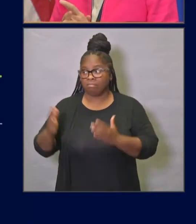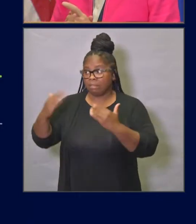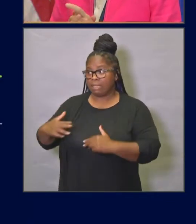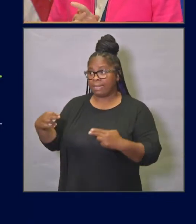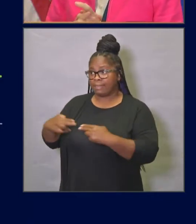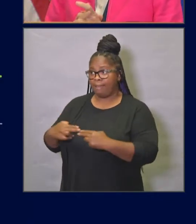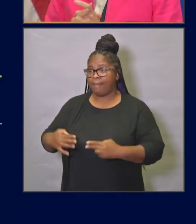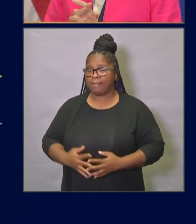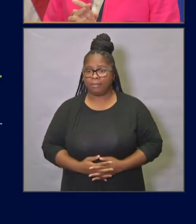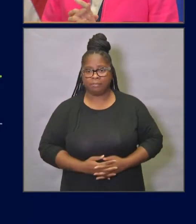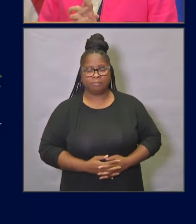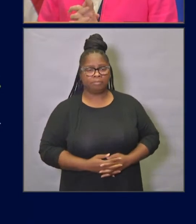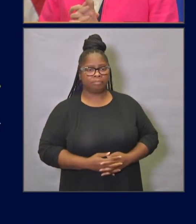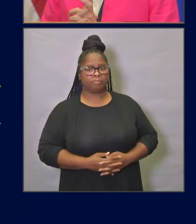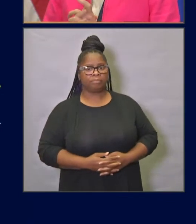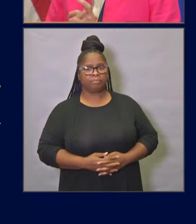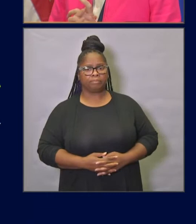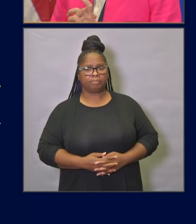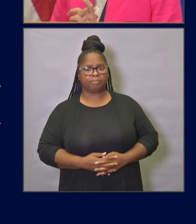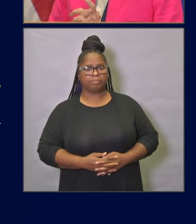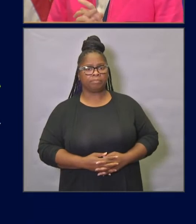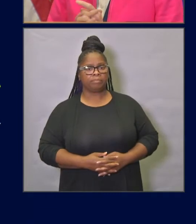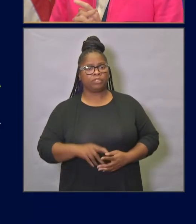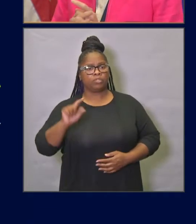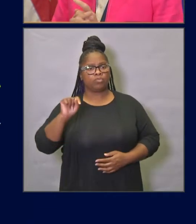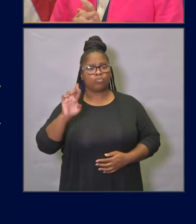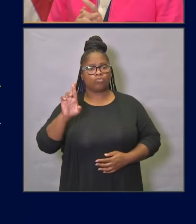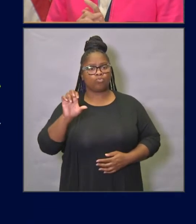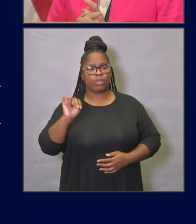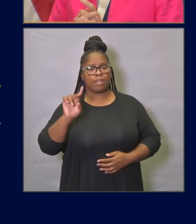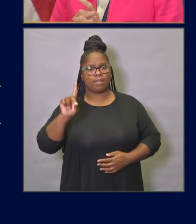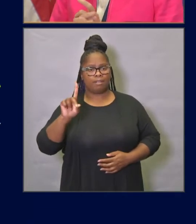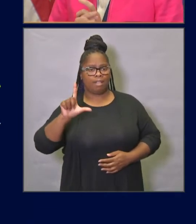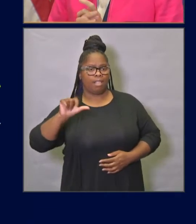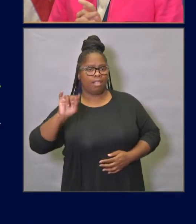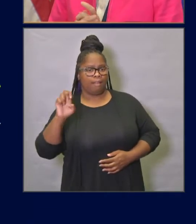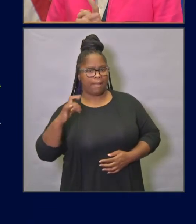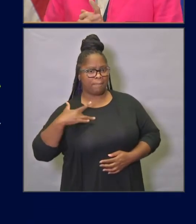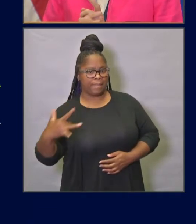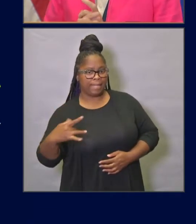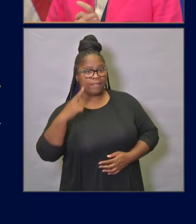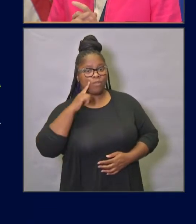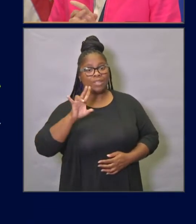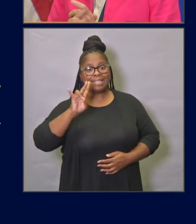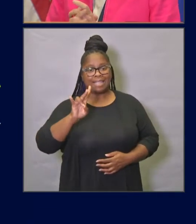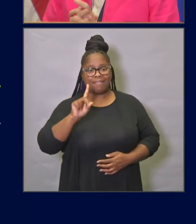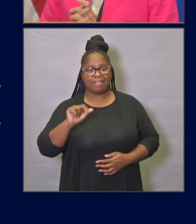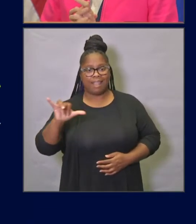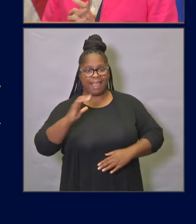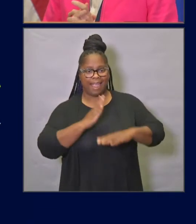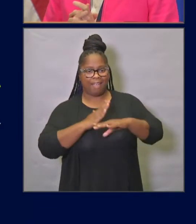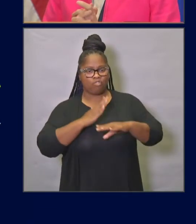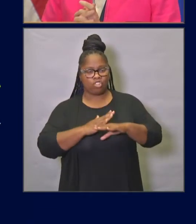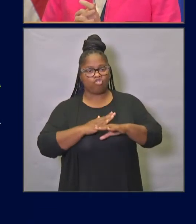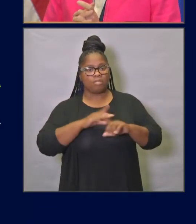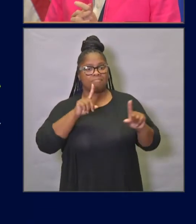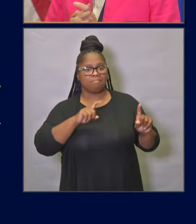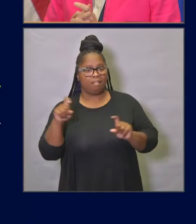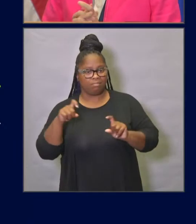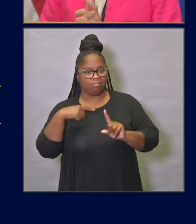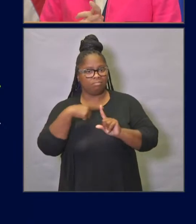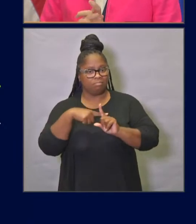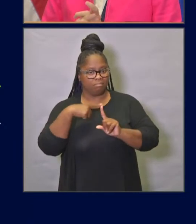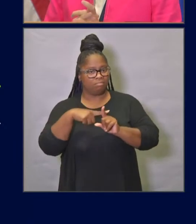slide. This is the trend line for the 7-day average daily test positivity rate for